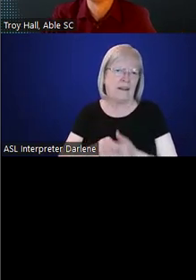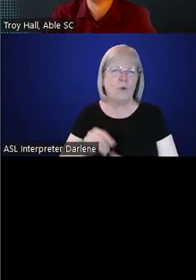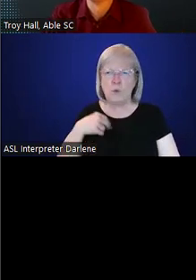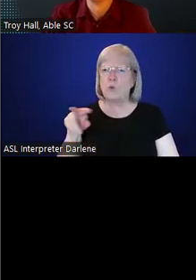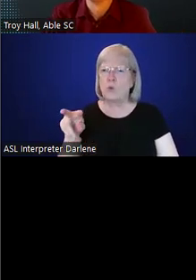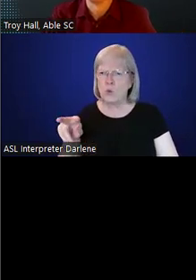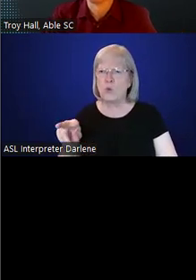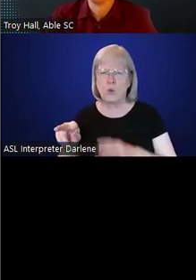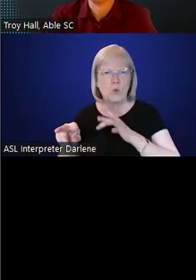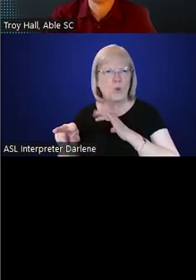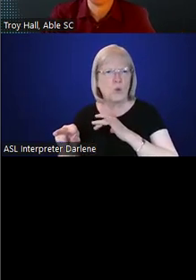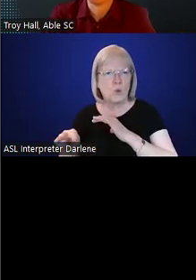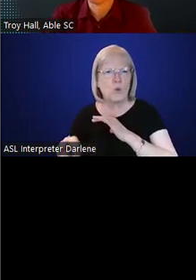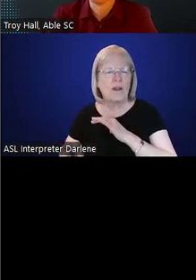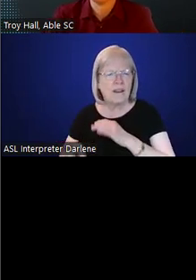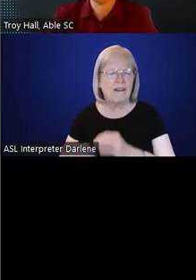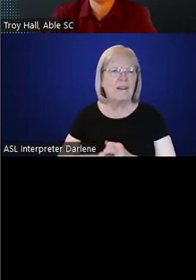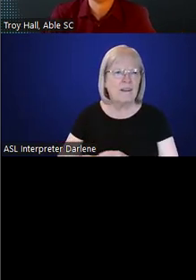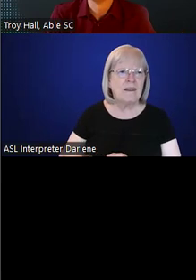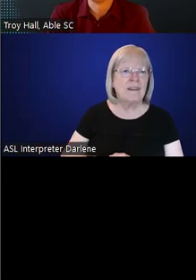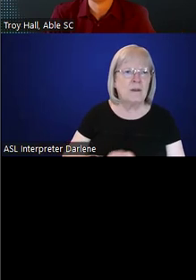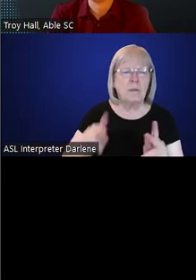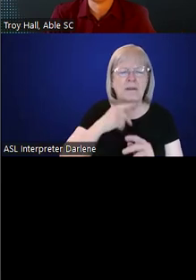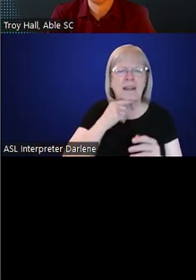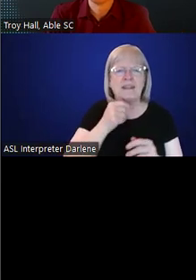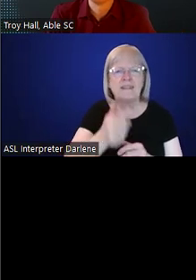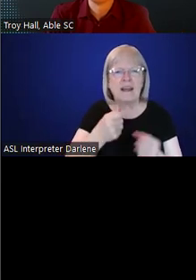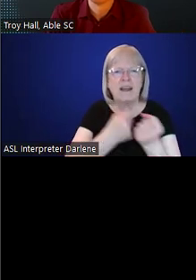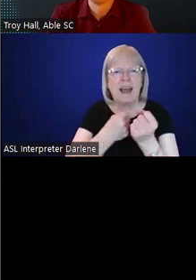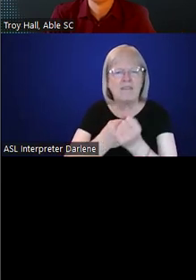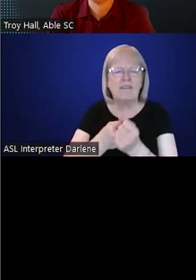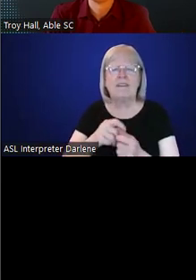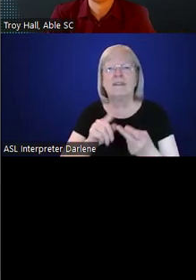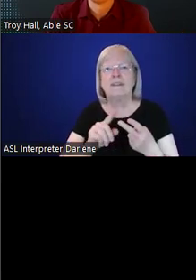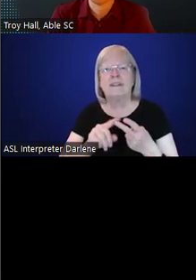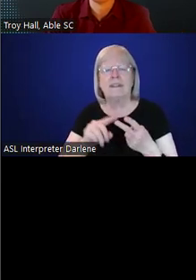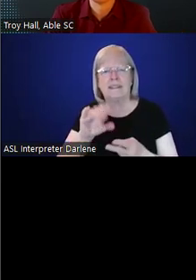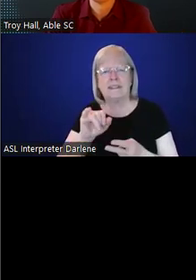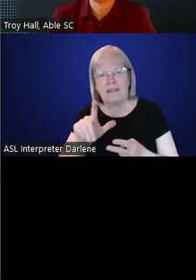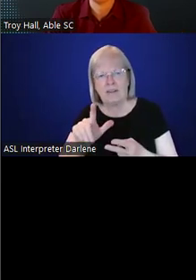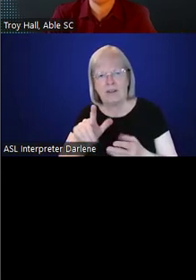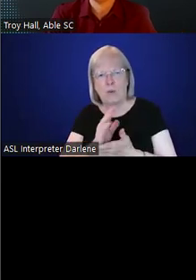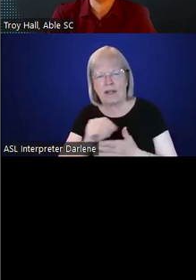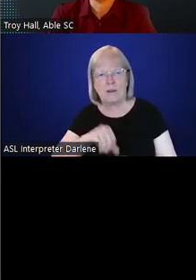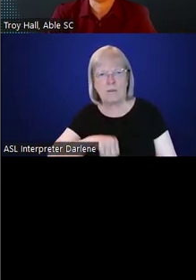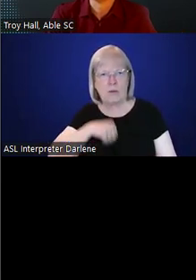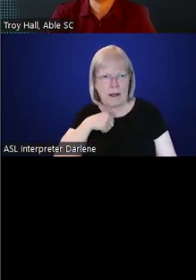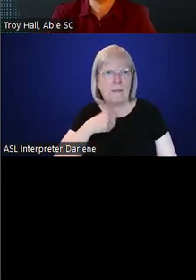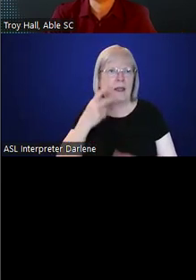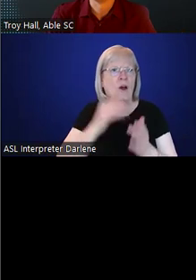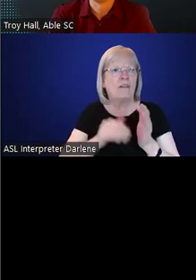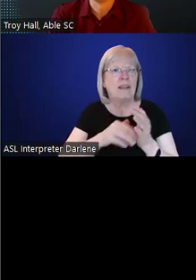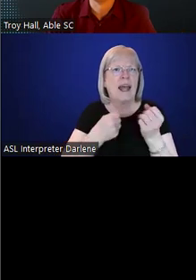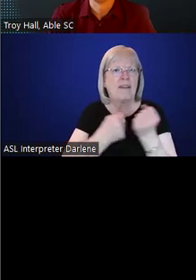this. Advocating, self-advocacy, civil rights, and pride. Yeah, I'm seeing a lot of advocacy.